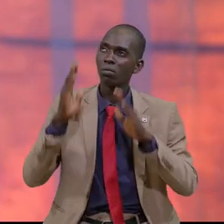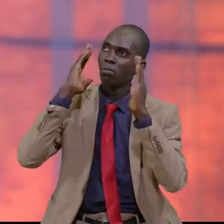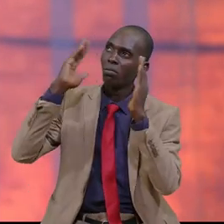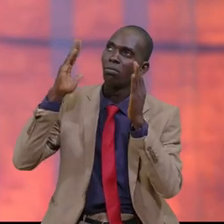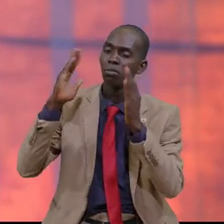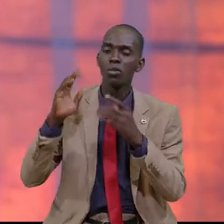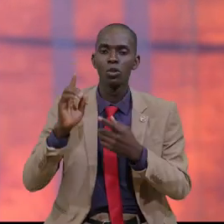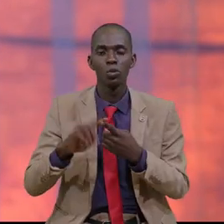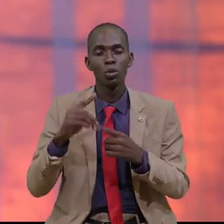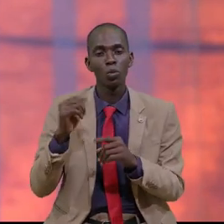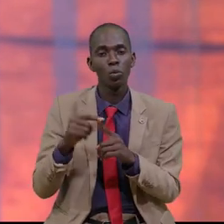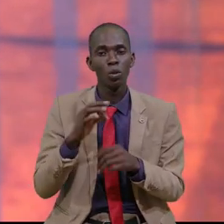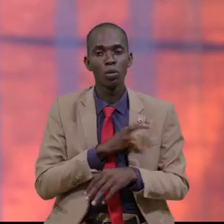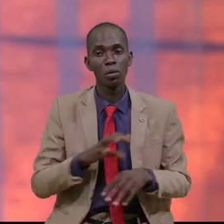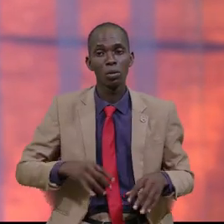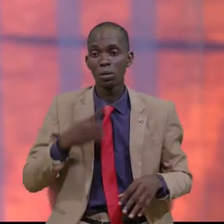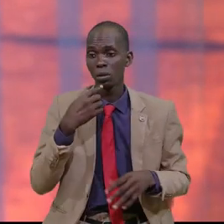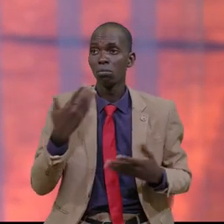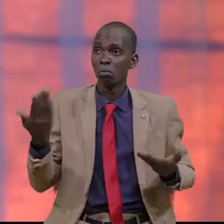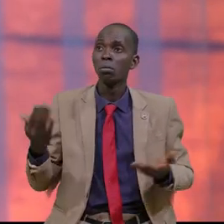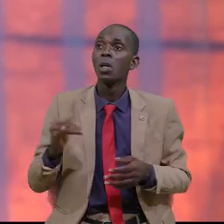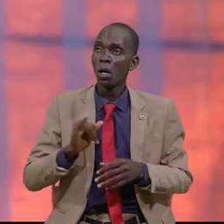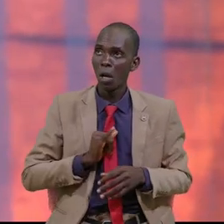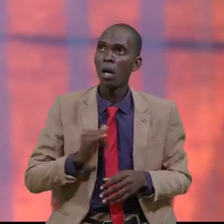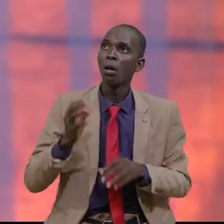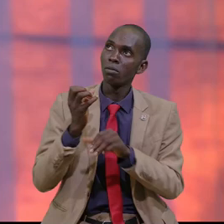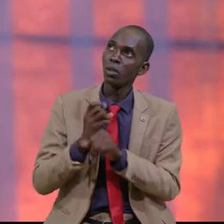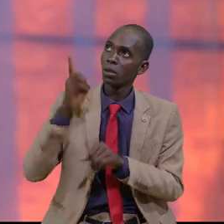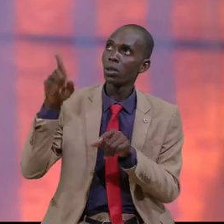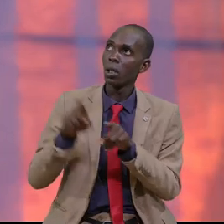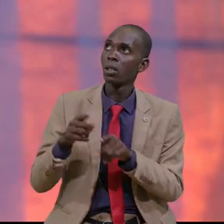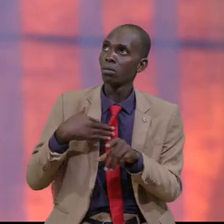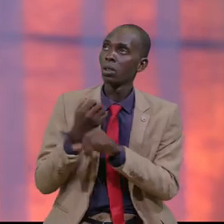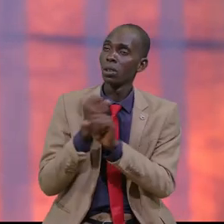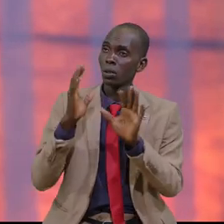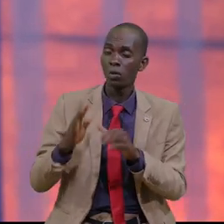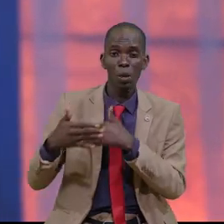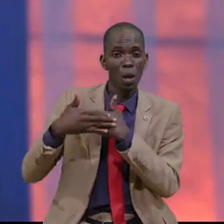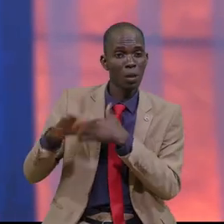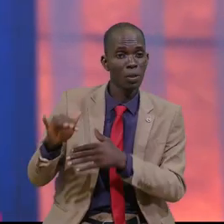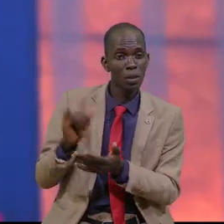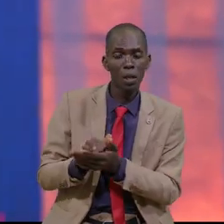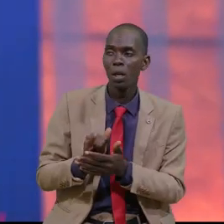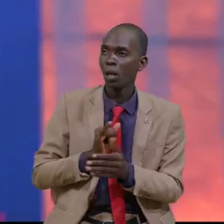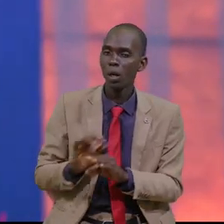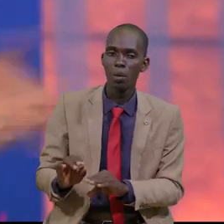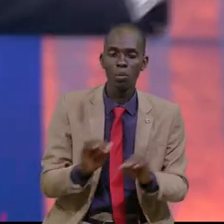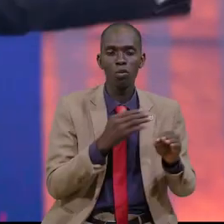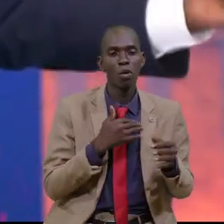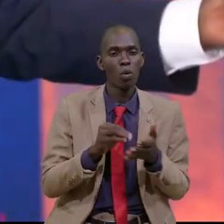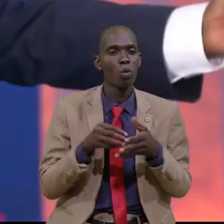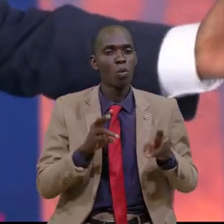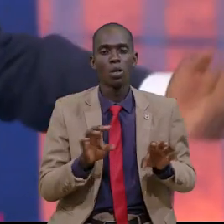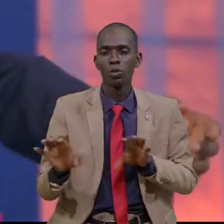Christ. They say, yes, I got him as my Savior, but after that, I go my own way. I live my own life, and